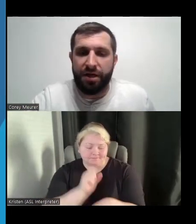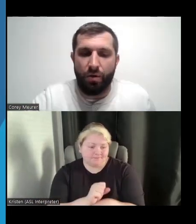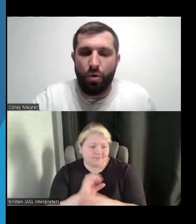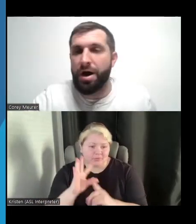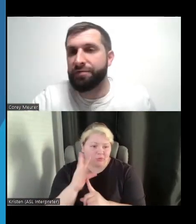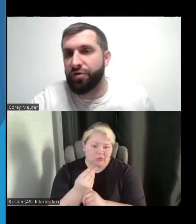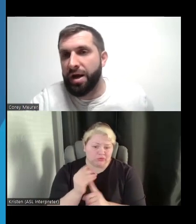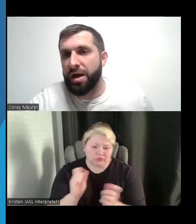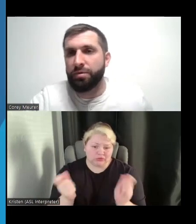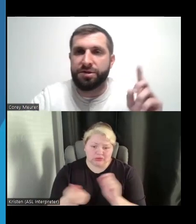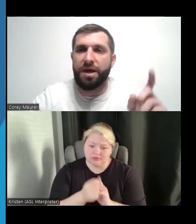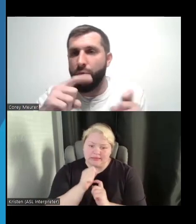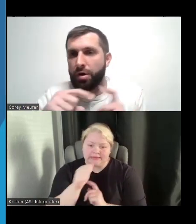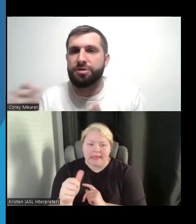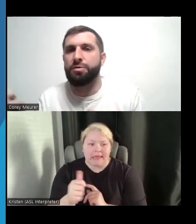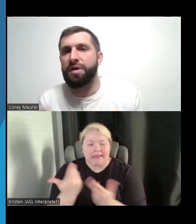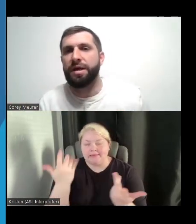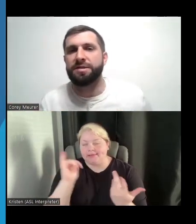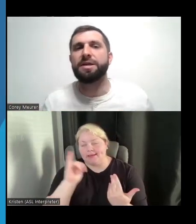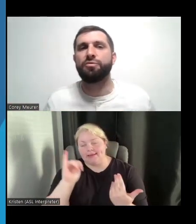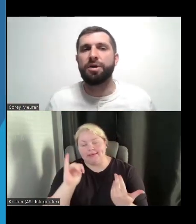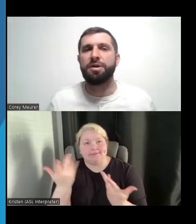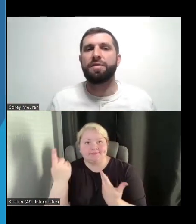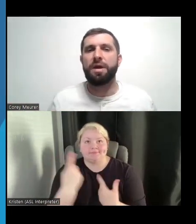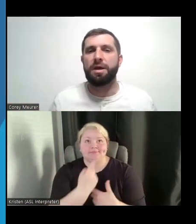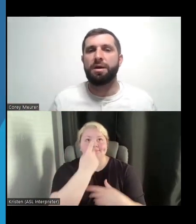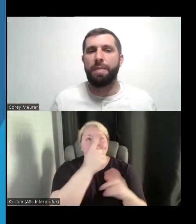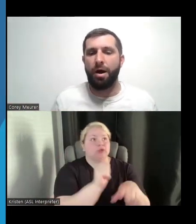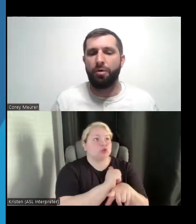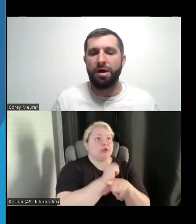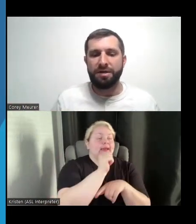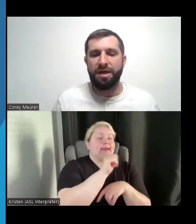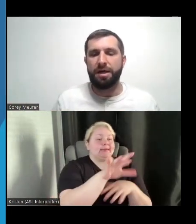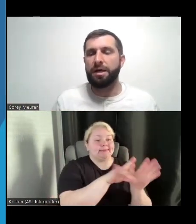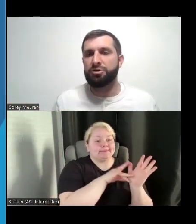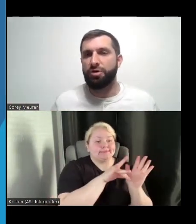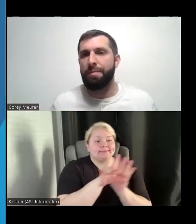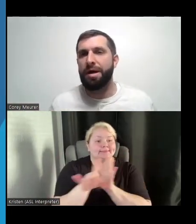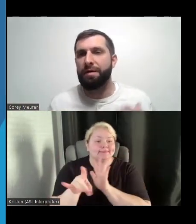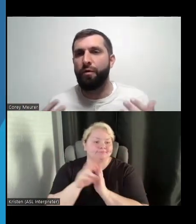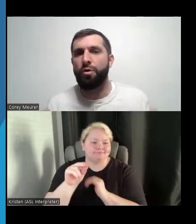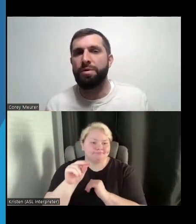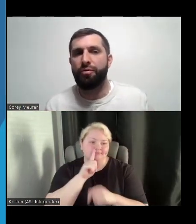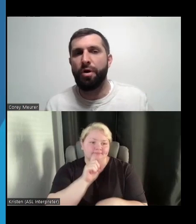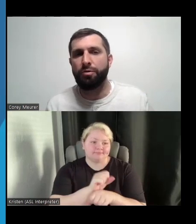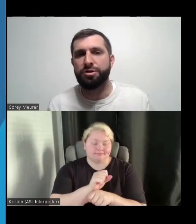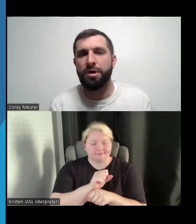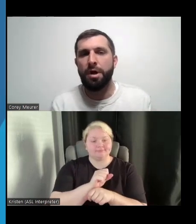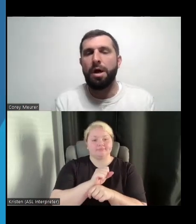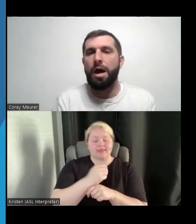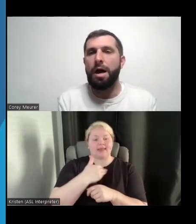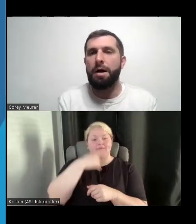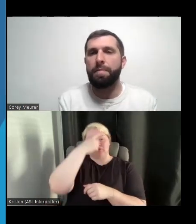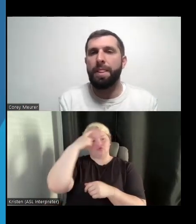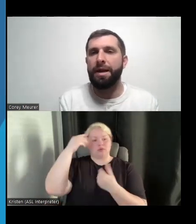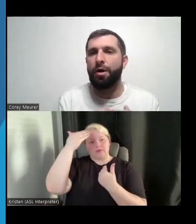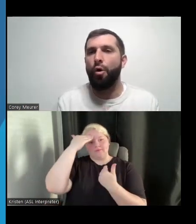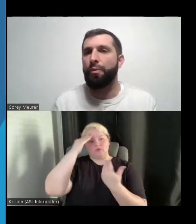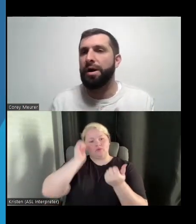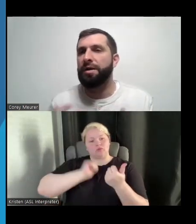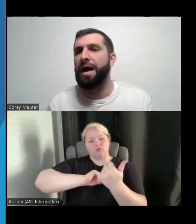not just like a one-off training, let's take one or two things. It's really thinking about taking a trauma-informed approach